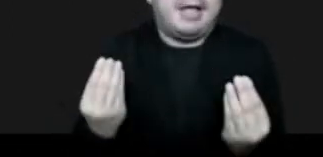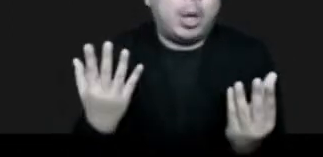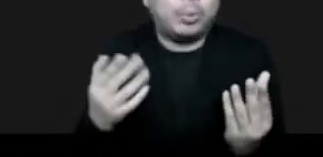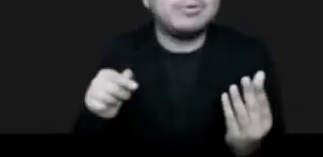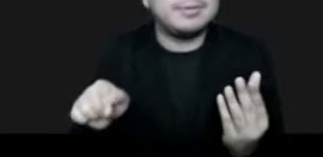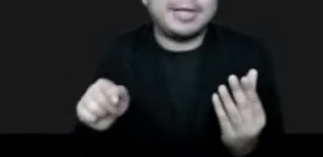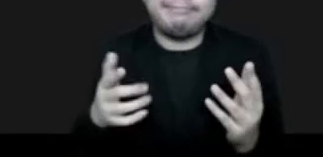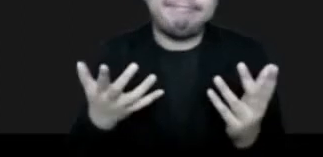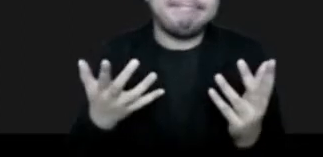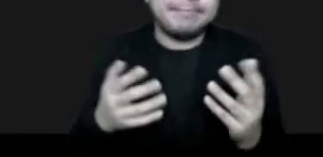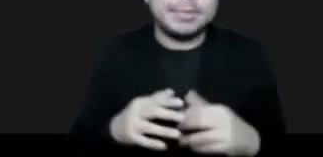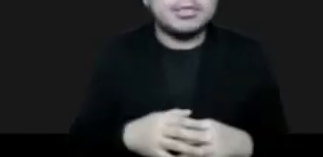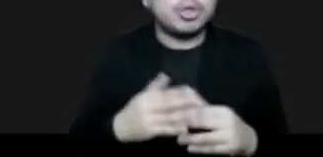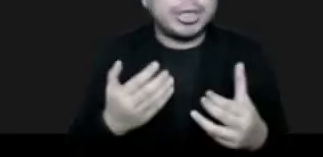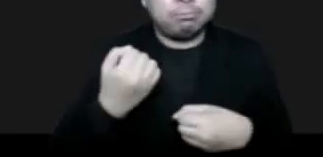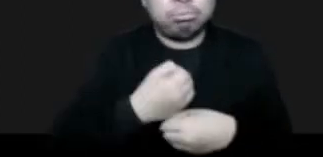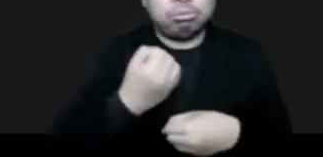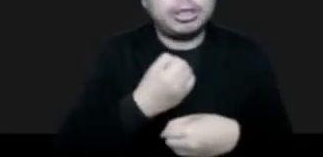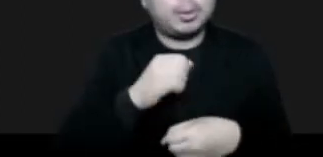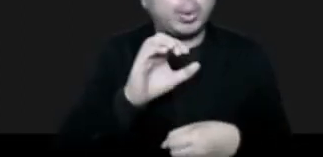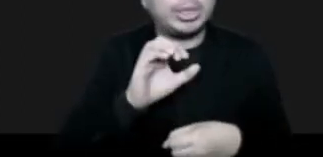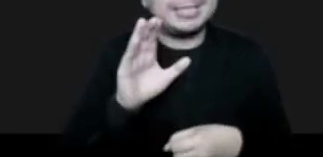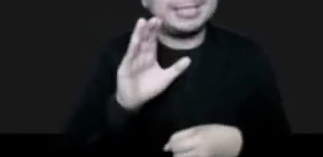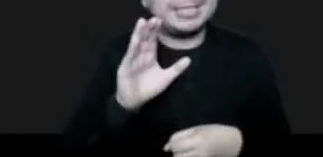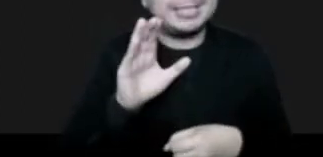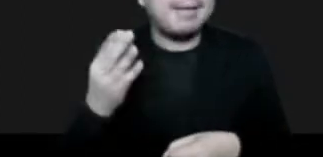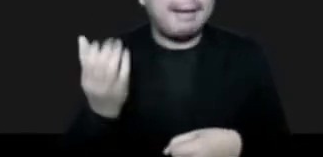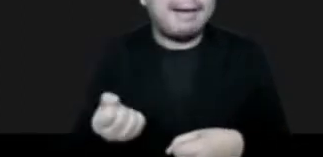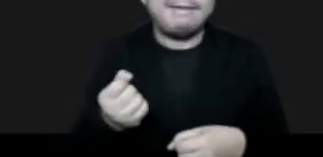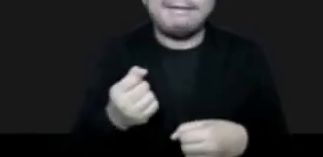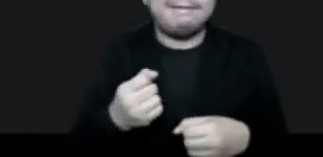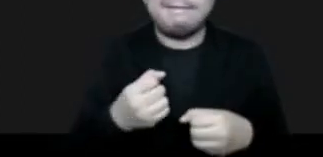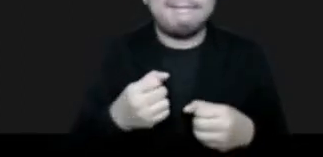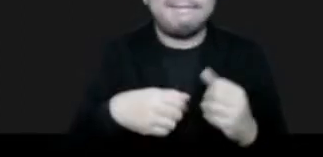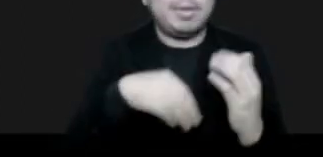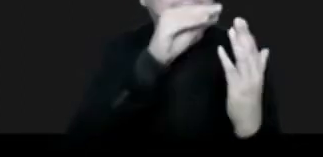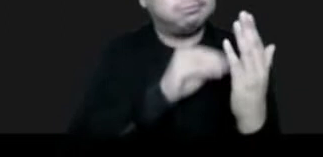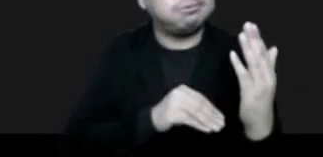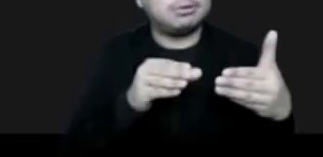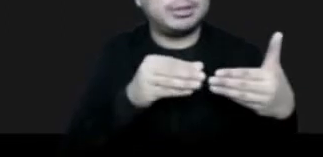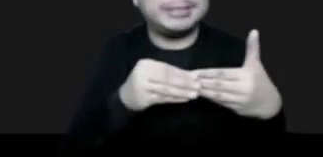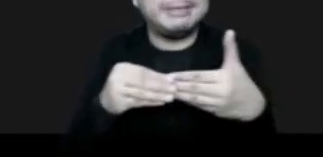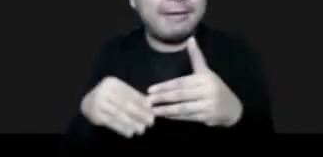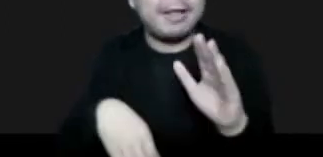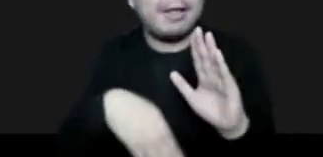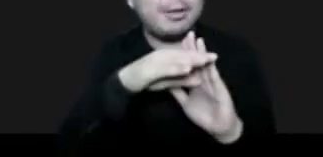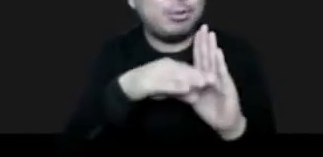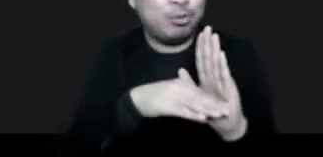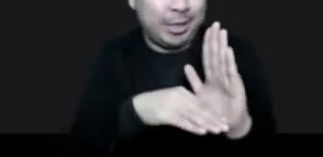CBM, we've developed guidelines that we've even used as an advocacy tool